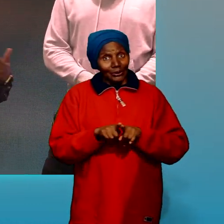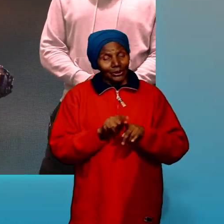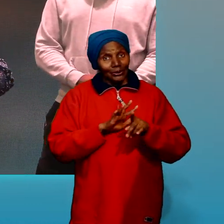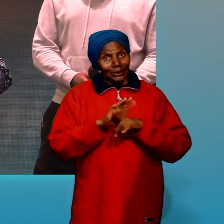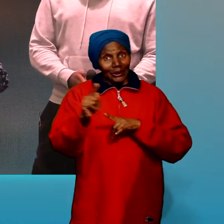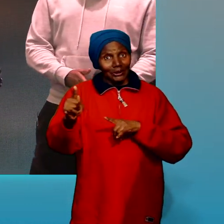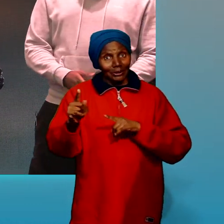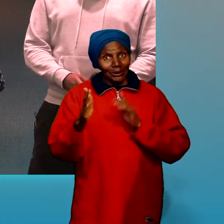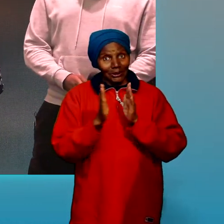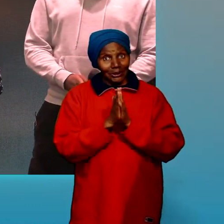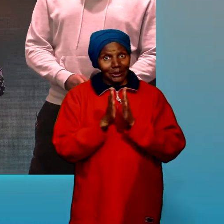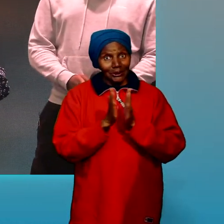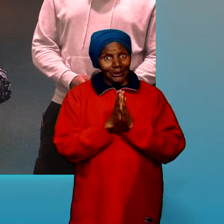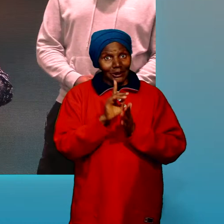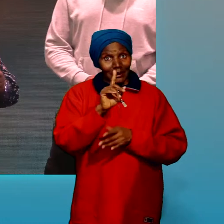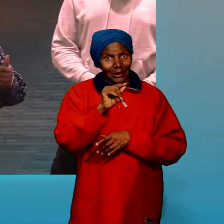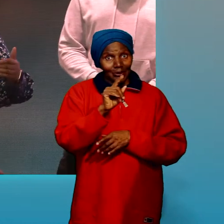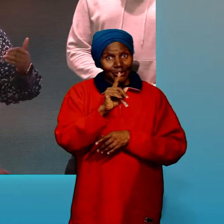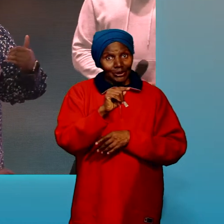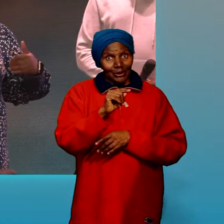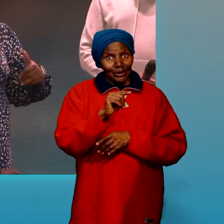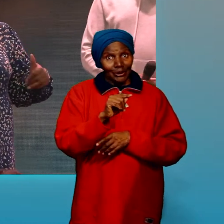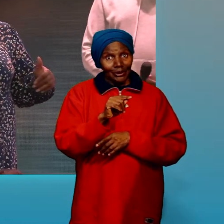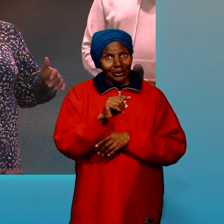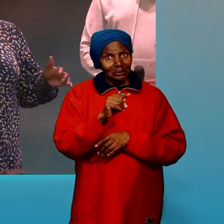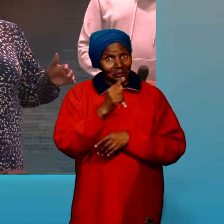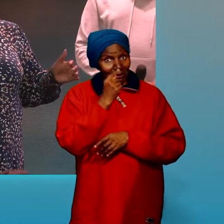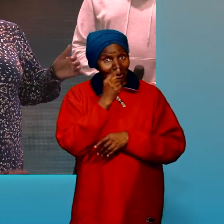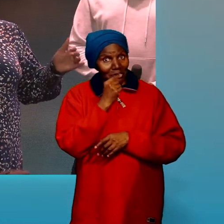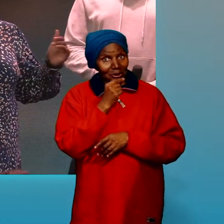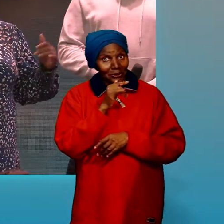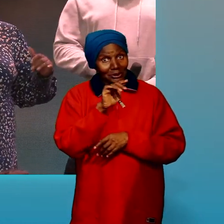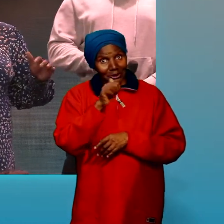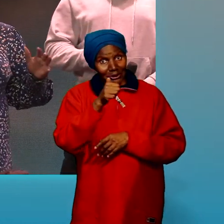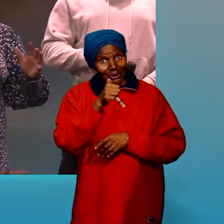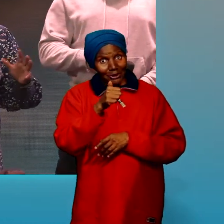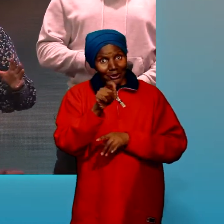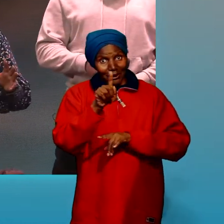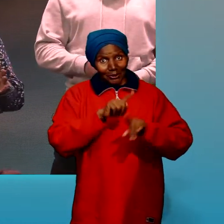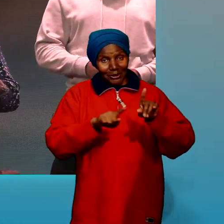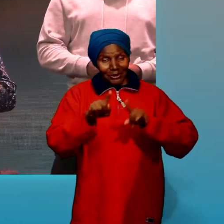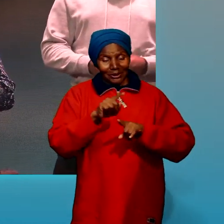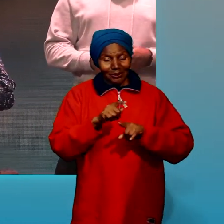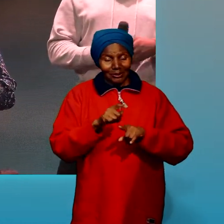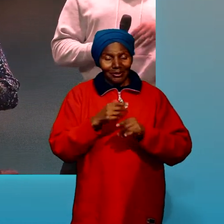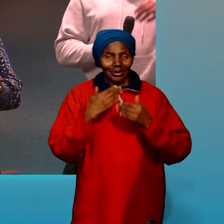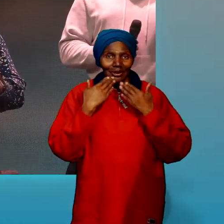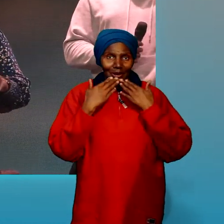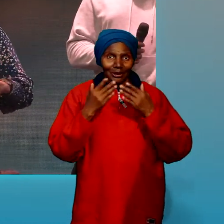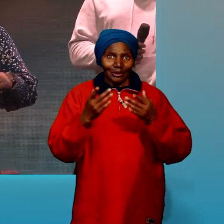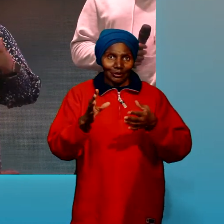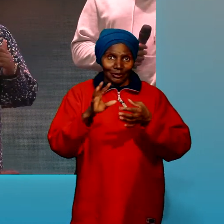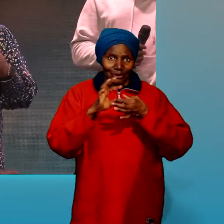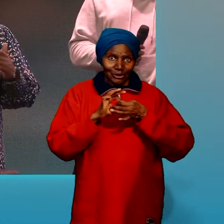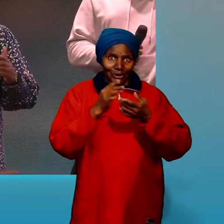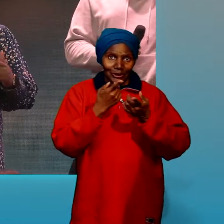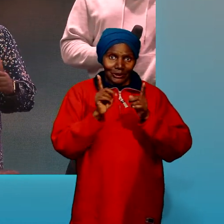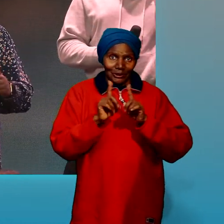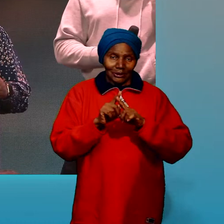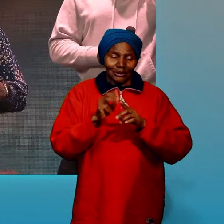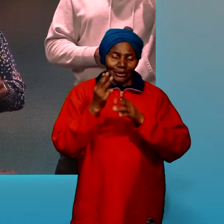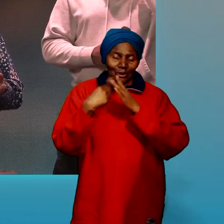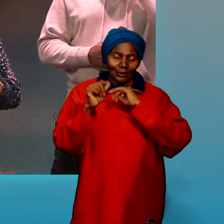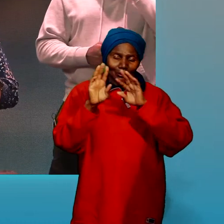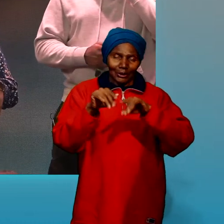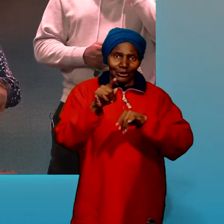meeting. We're going to be really praying for our senior people this Wednesday, and we're going to be praying into their lives and into what God has for the